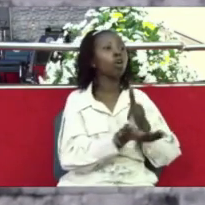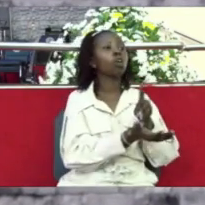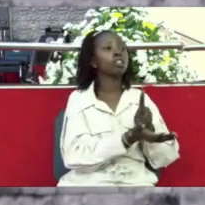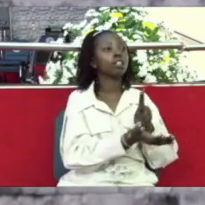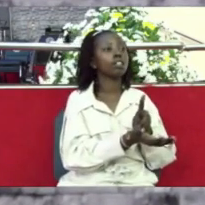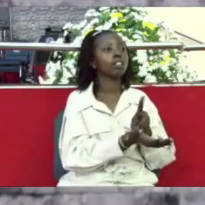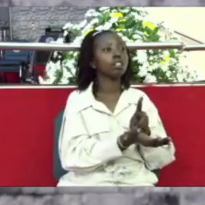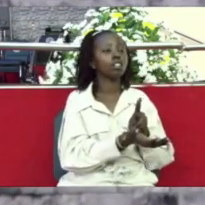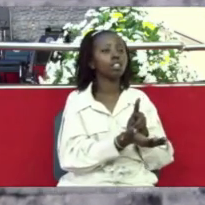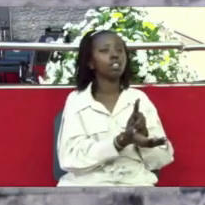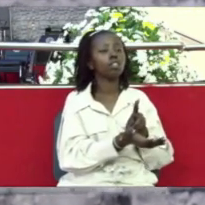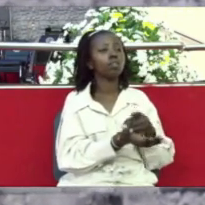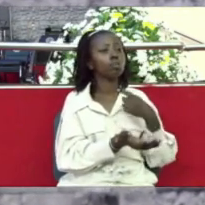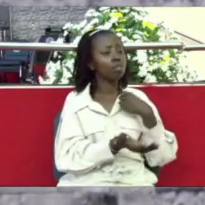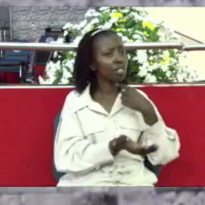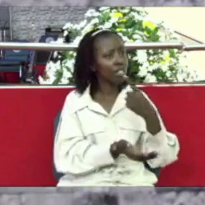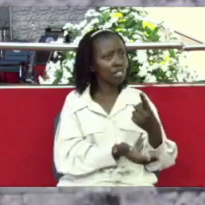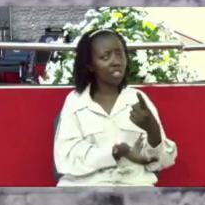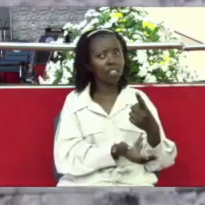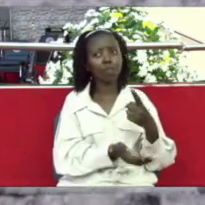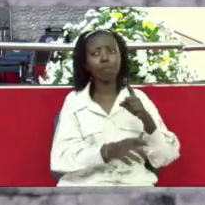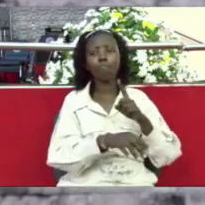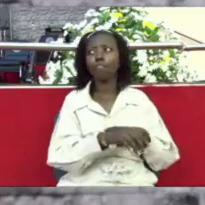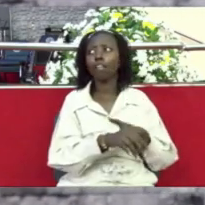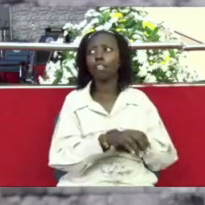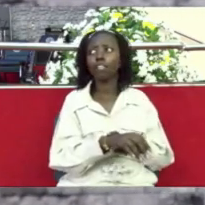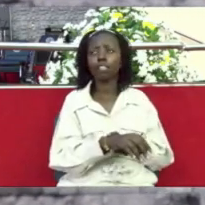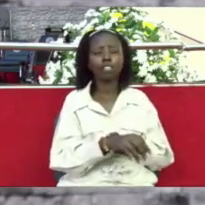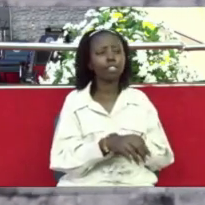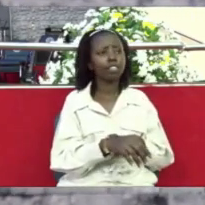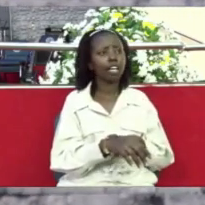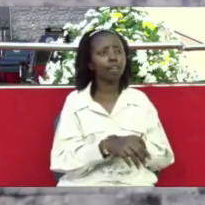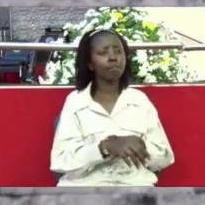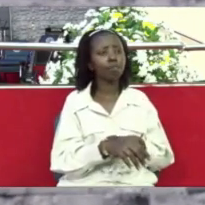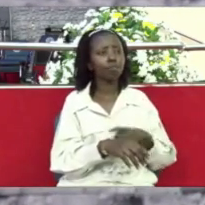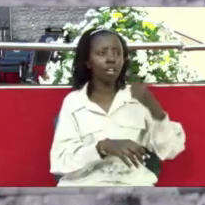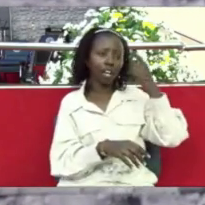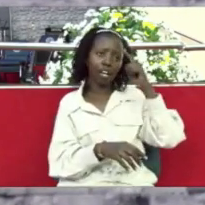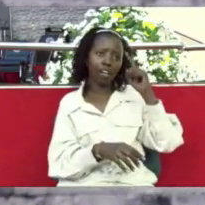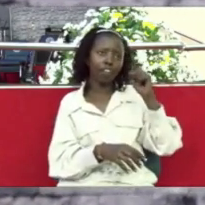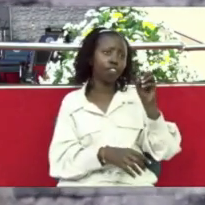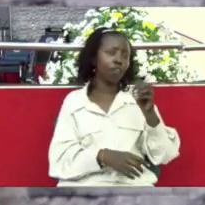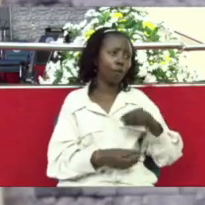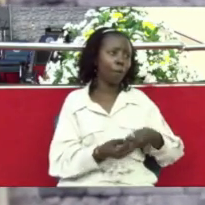And so I'm saying this to the board. When it comes time to his paycheck, just remember that when the doctor says there's nothing